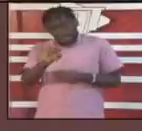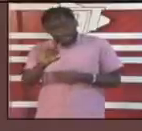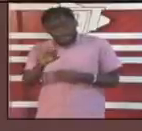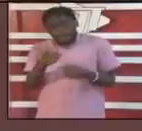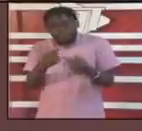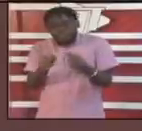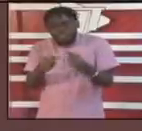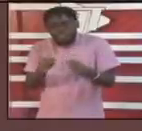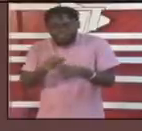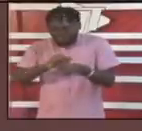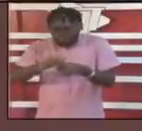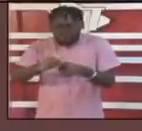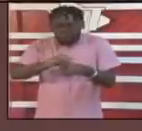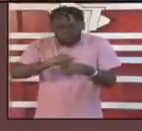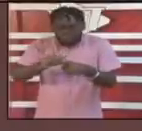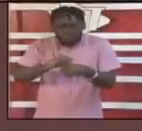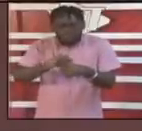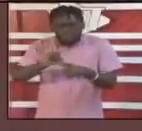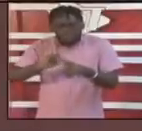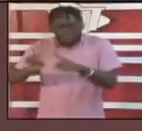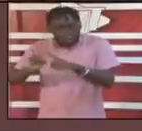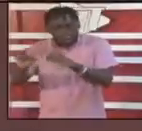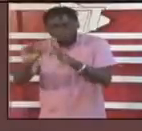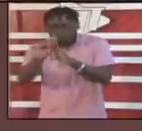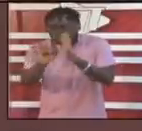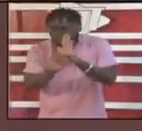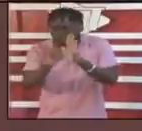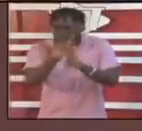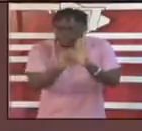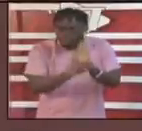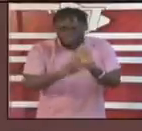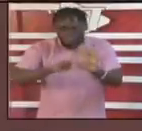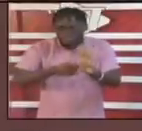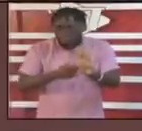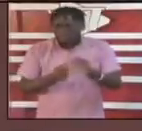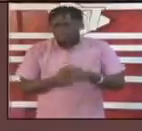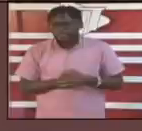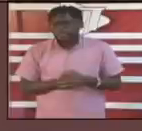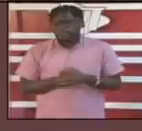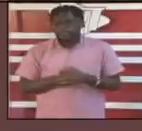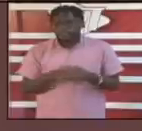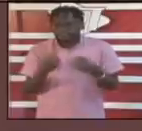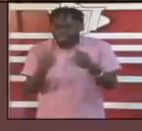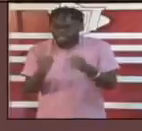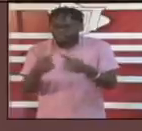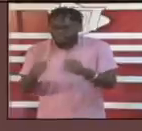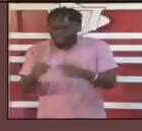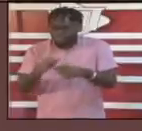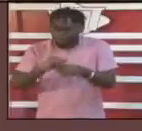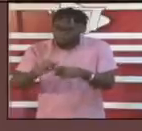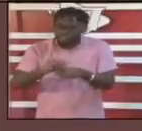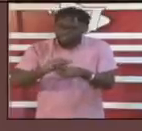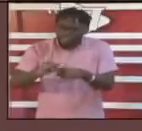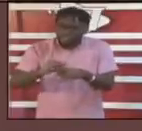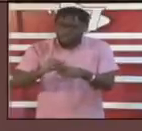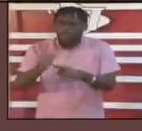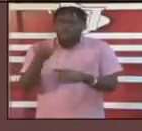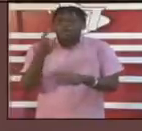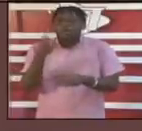keep trying. In my last briefing, I spoke about deep